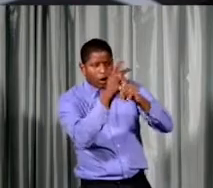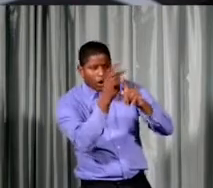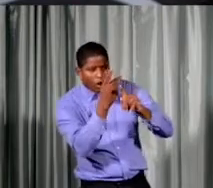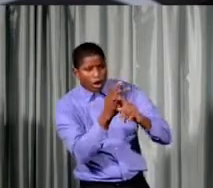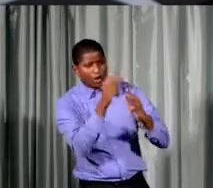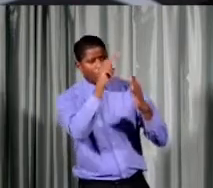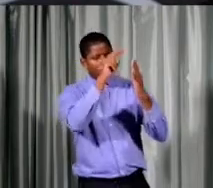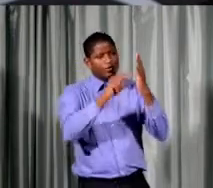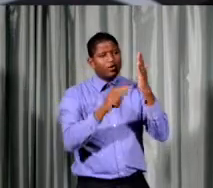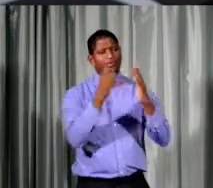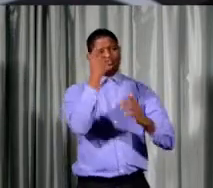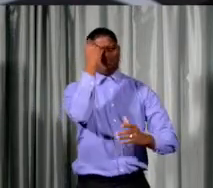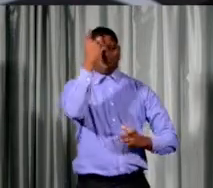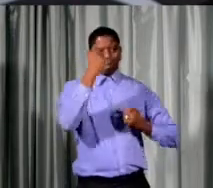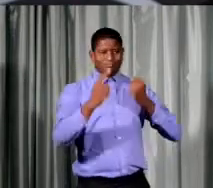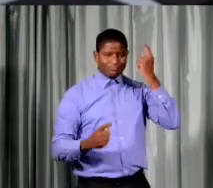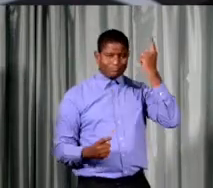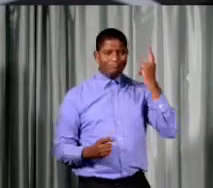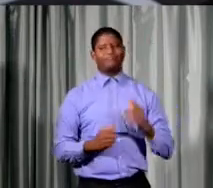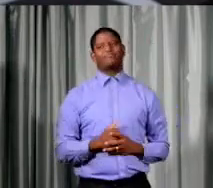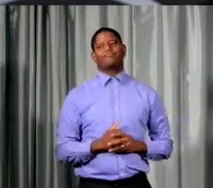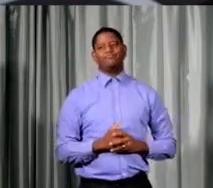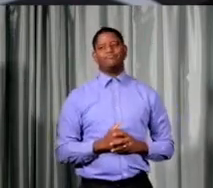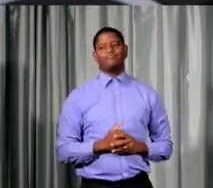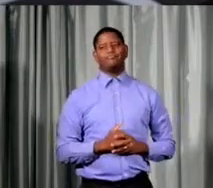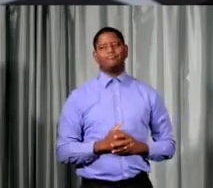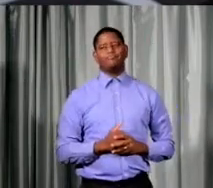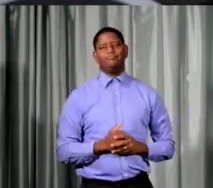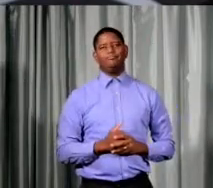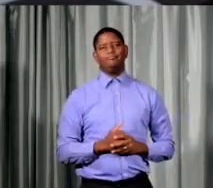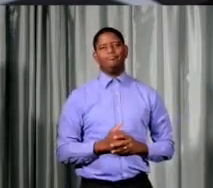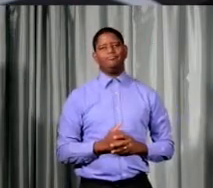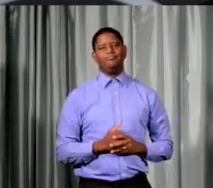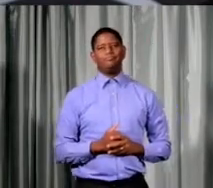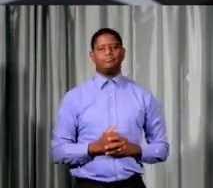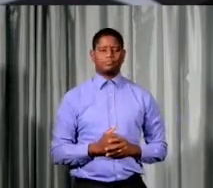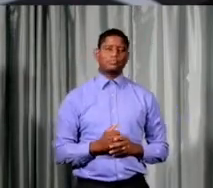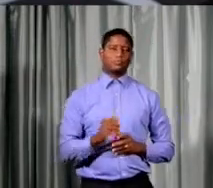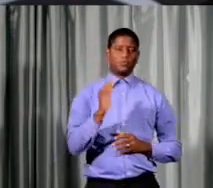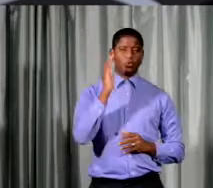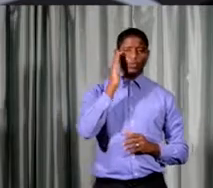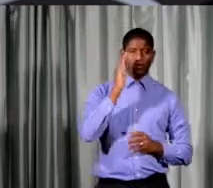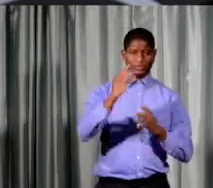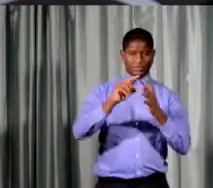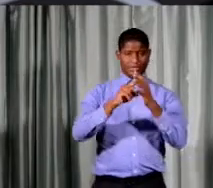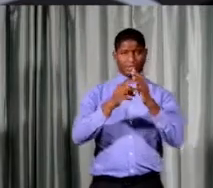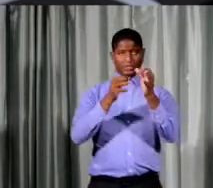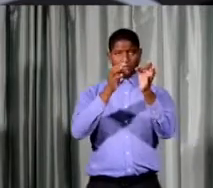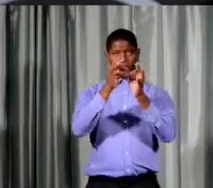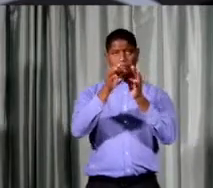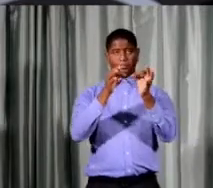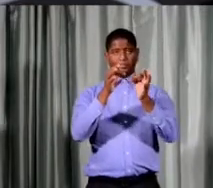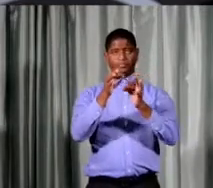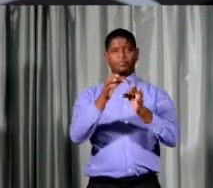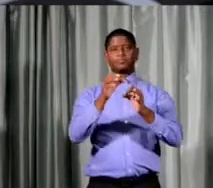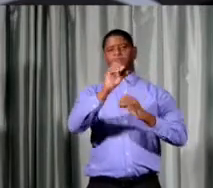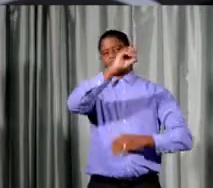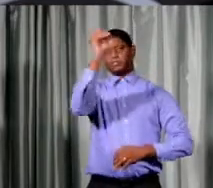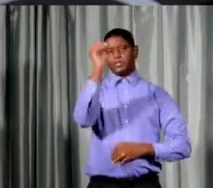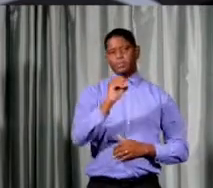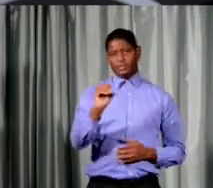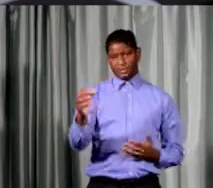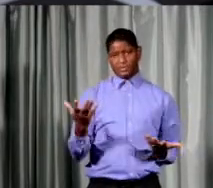them. All right, so we'll start off with some using some basic percentages.